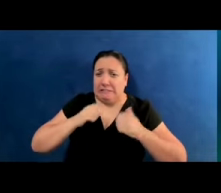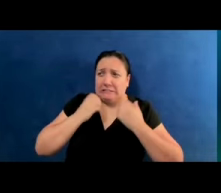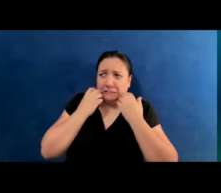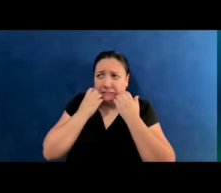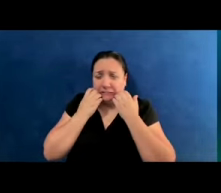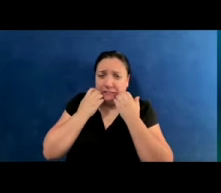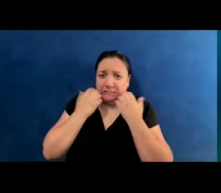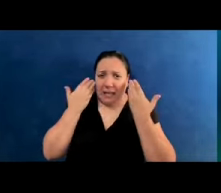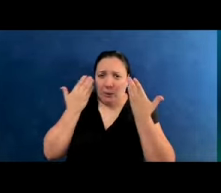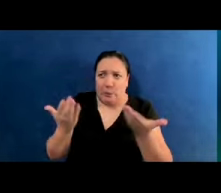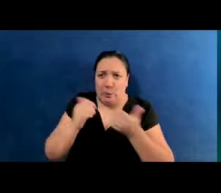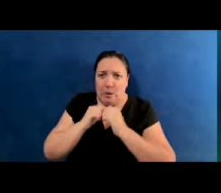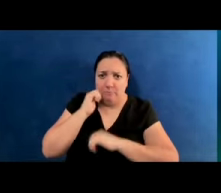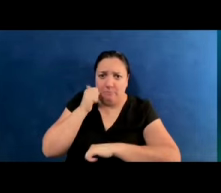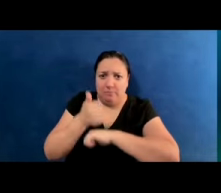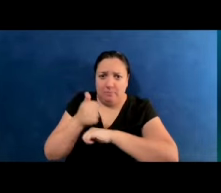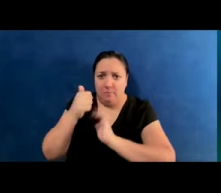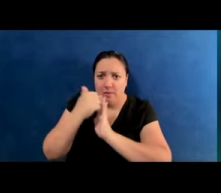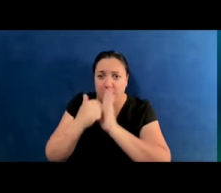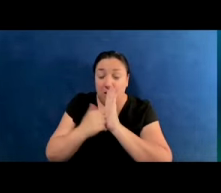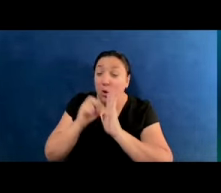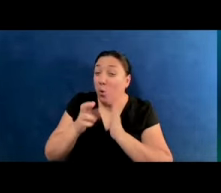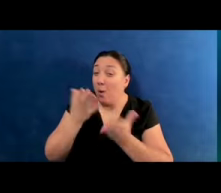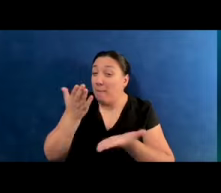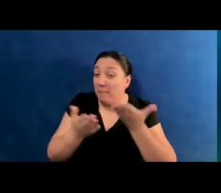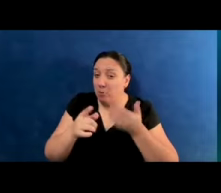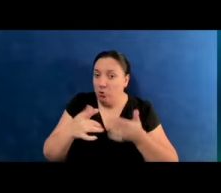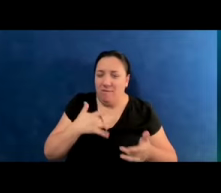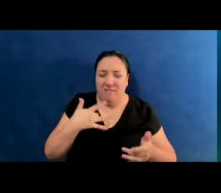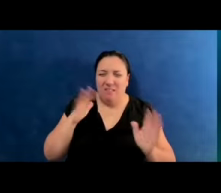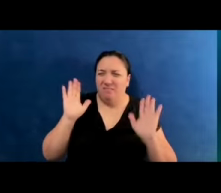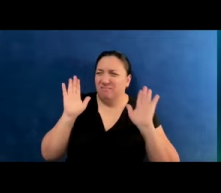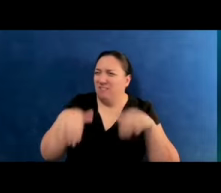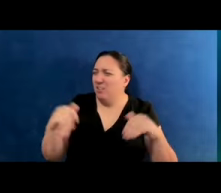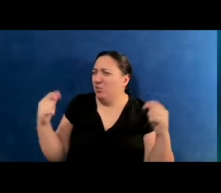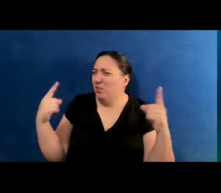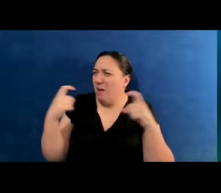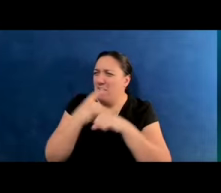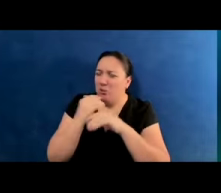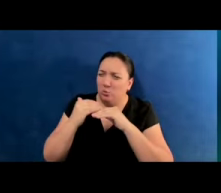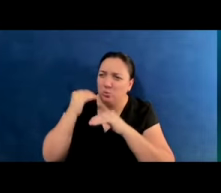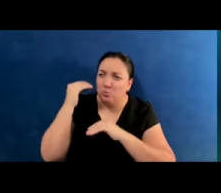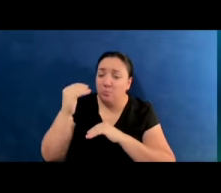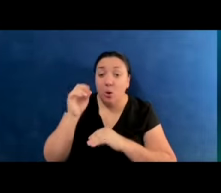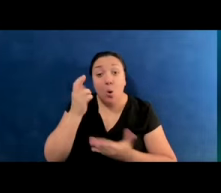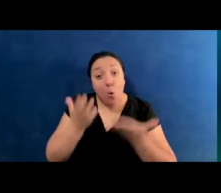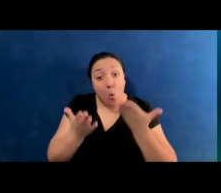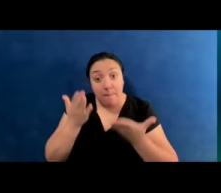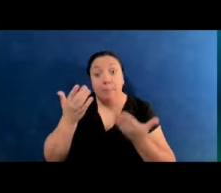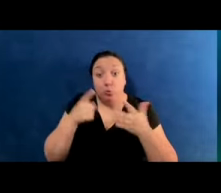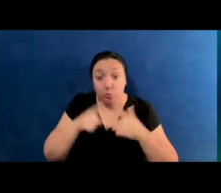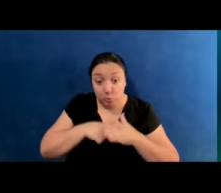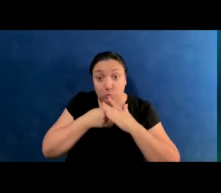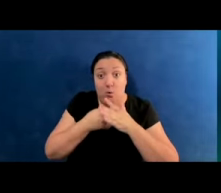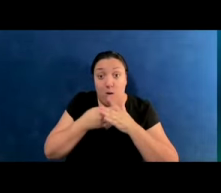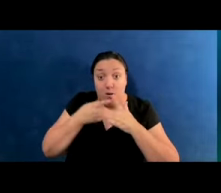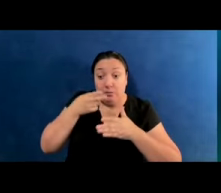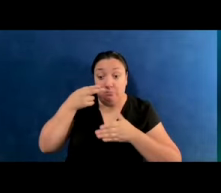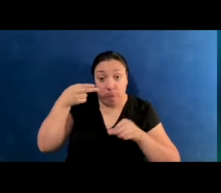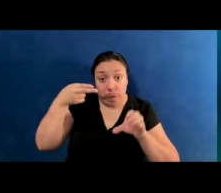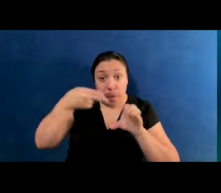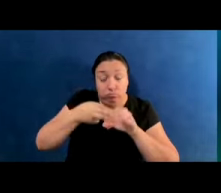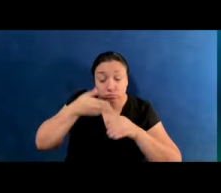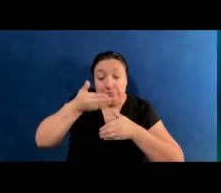or you believe that opening an account is complicated, or you may be currently in the enrollment pipeline and